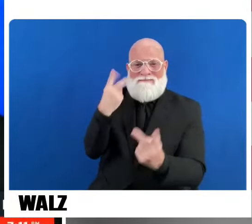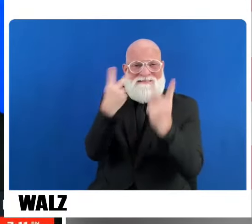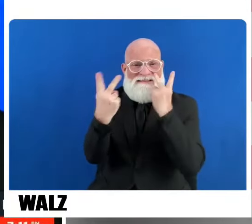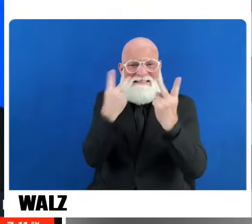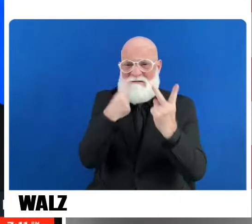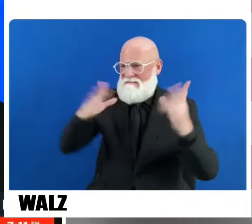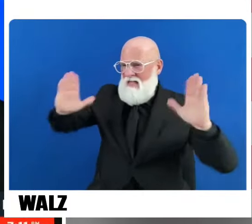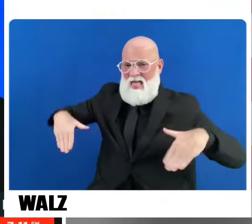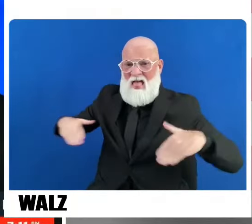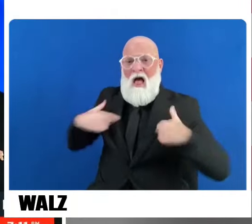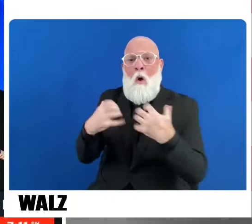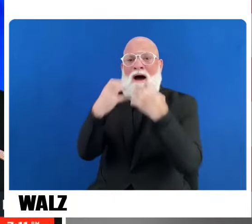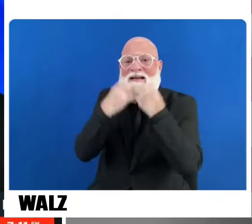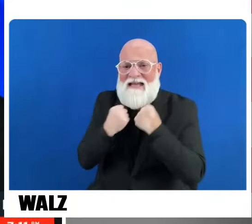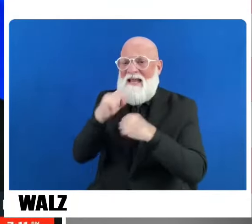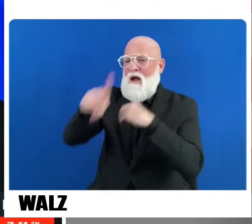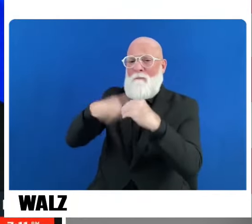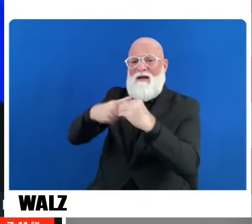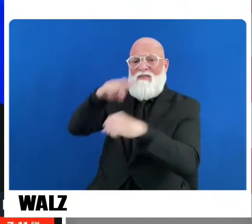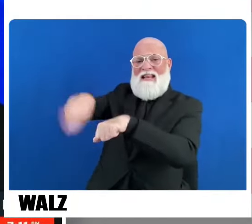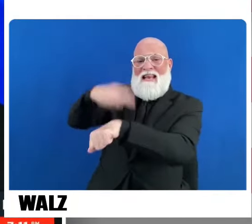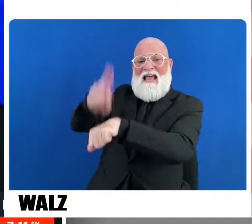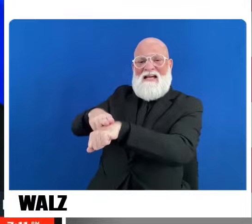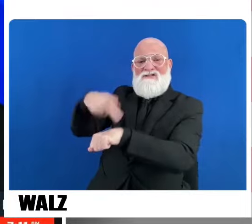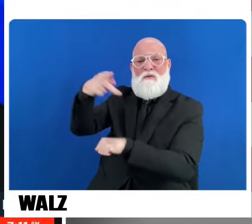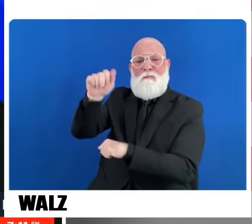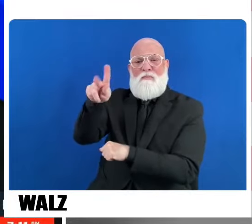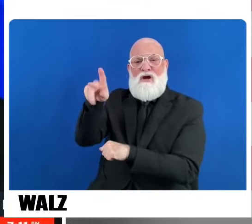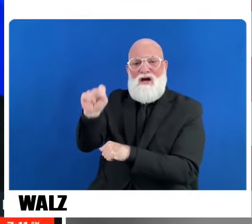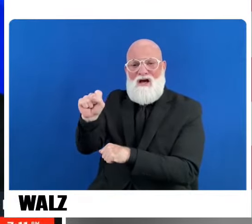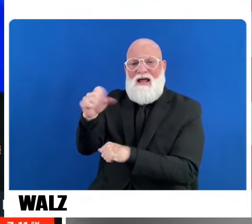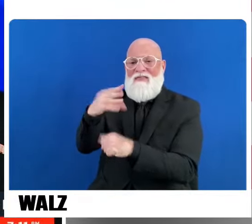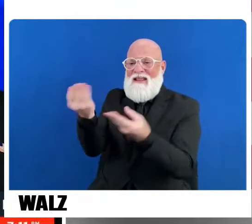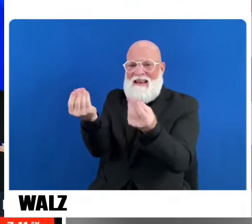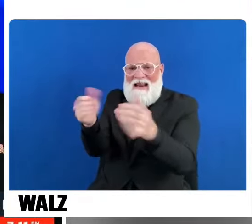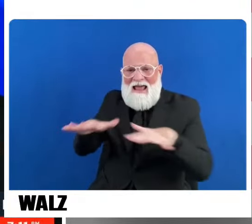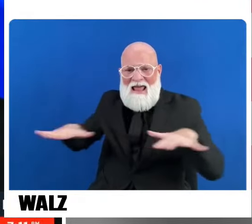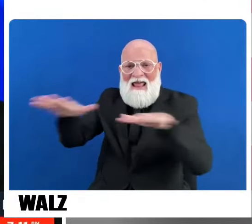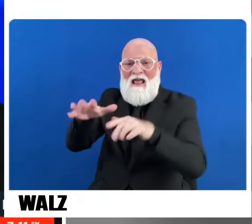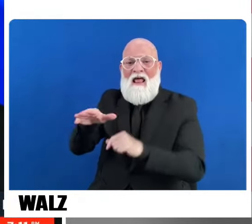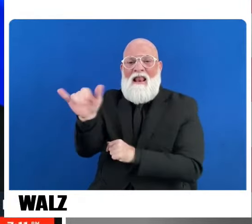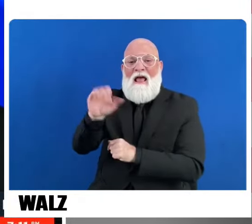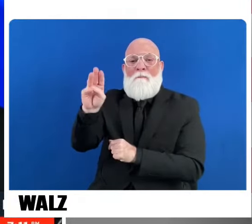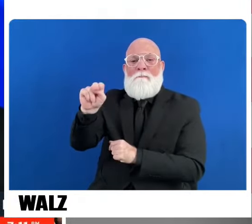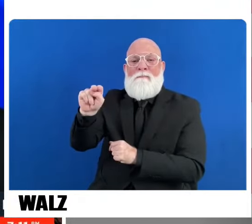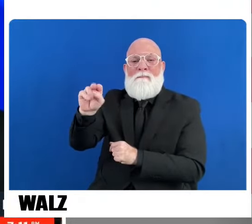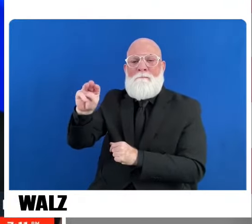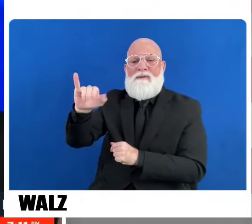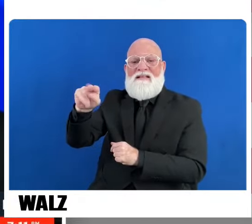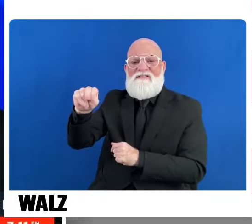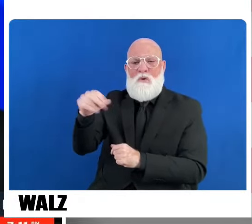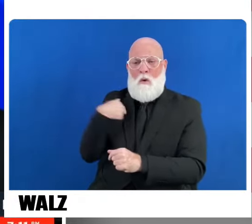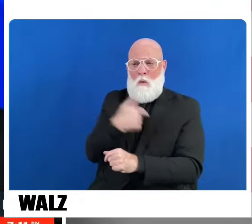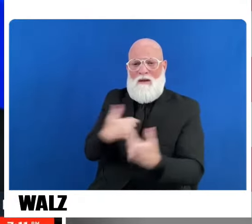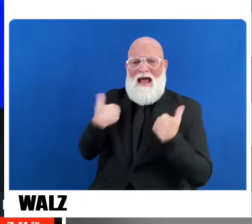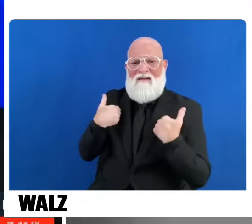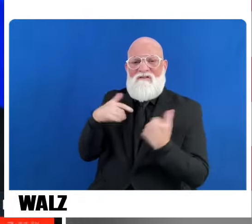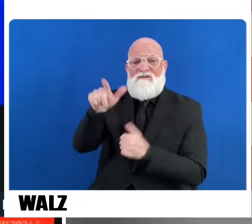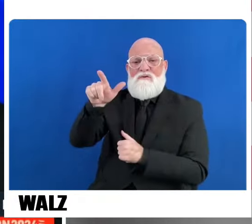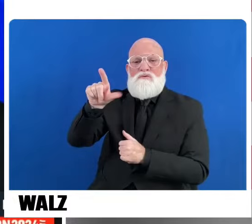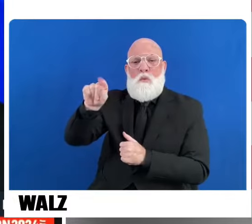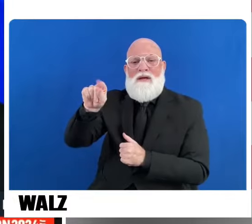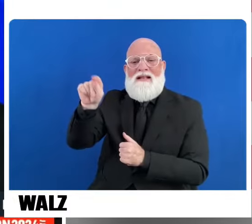our national parks and our federal lands. Look, Minnesota, we protect these things. We've got about 20% of the world's fresh water. These lands protect. They're there